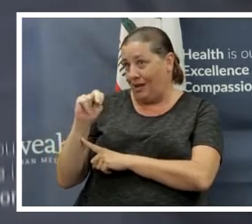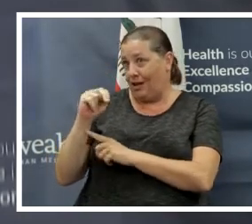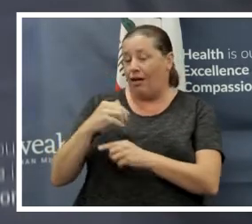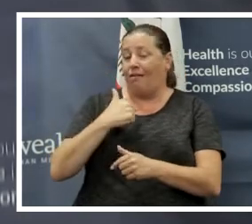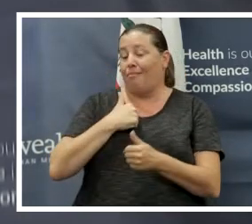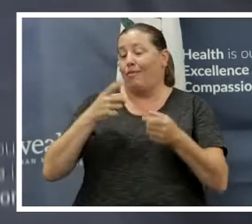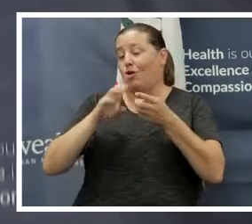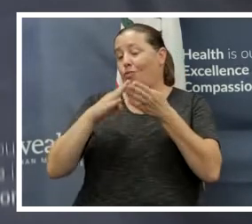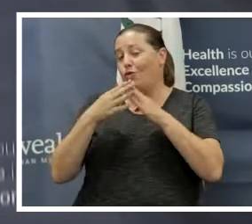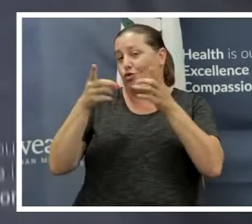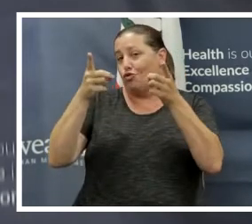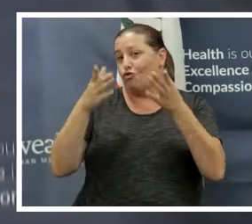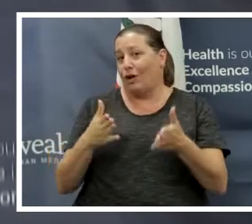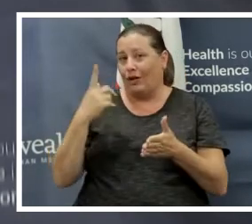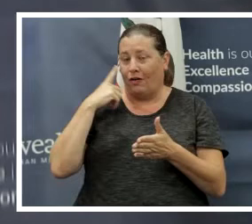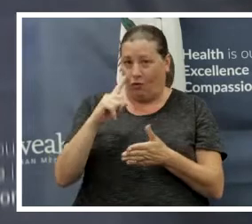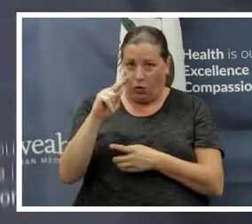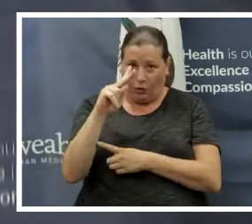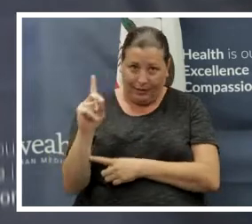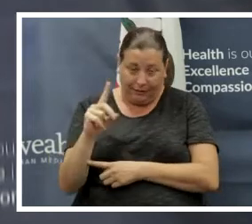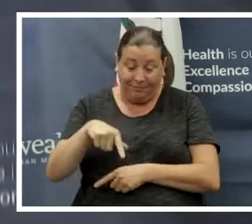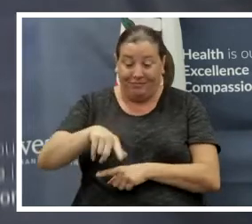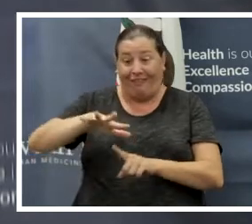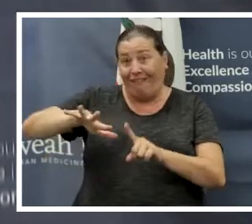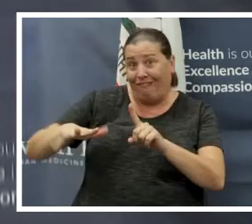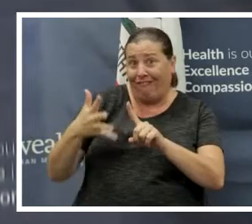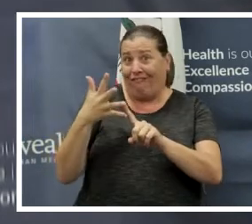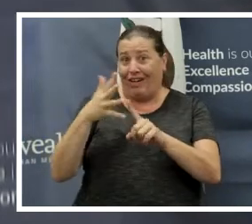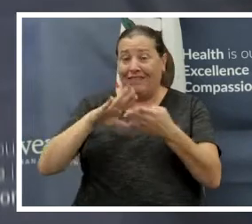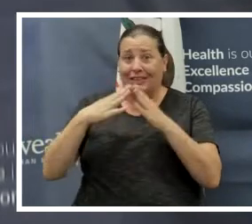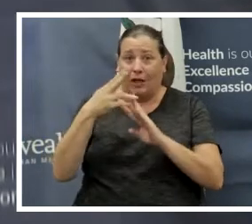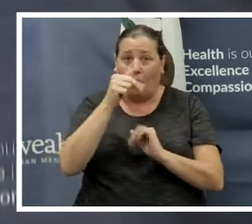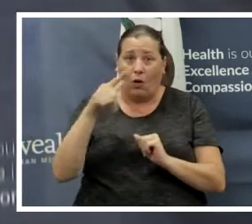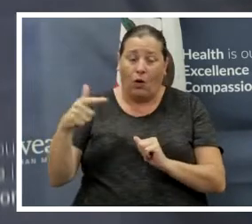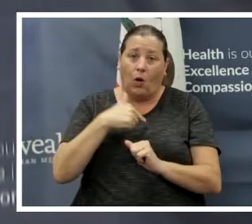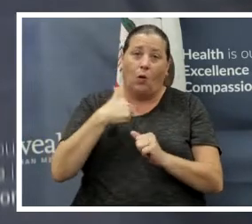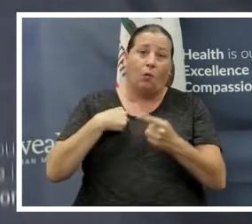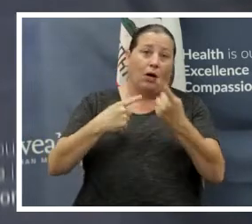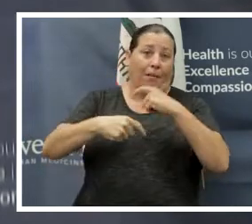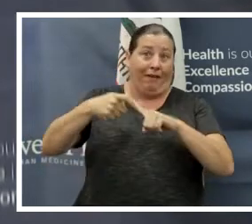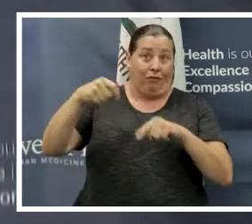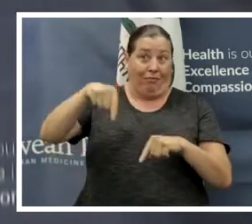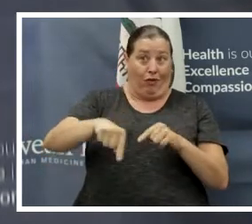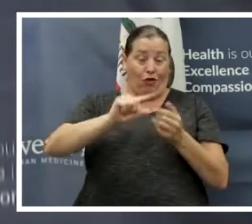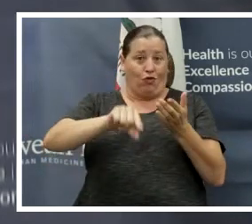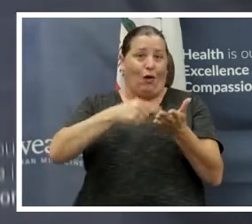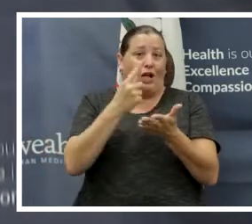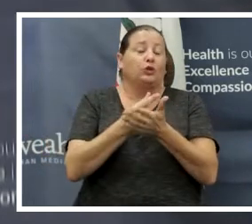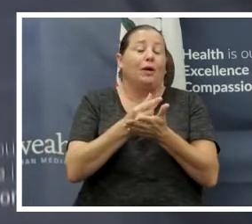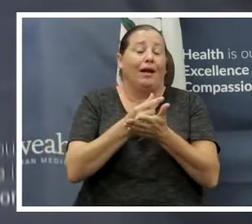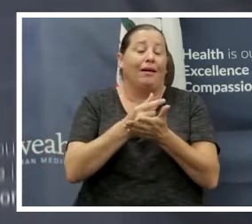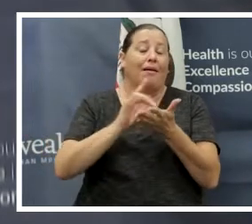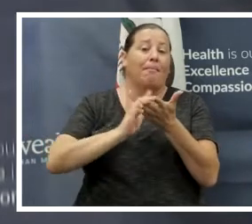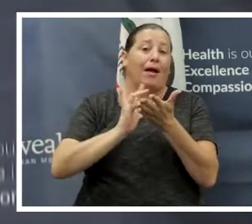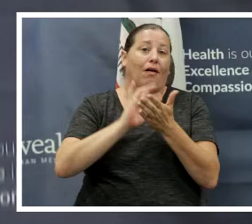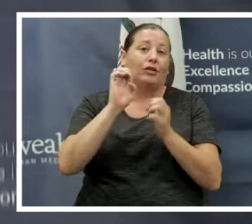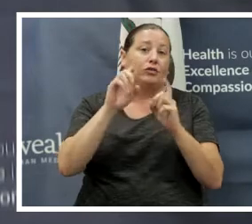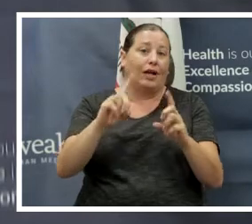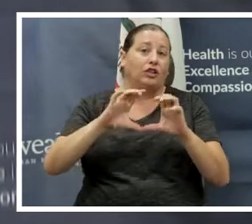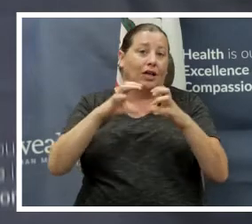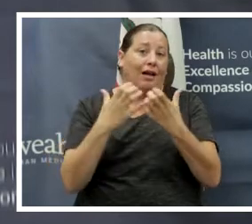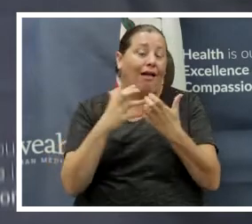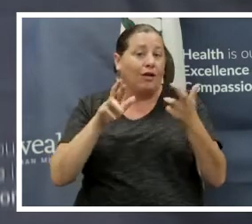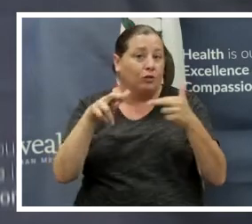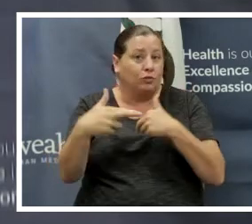is our 5th town hall, and we are coming to you live from the Graduate Medical Education classroom up on the 5th floor of the Support